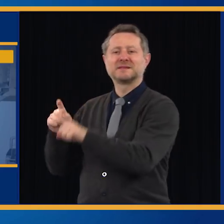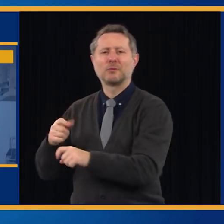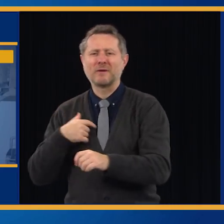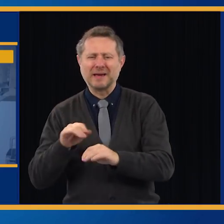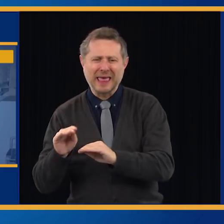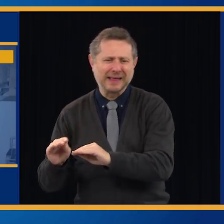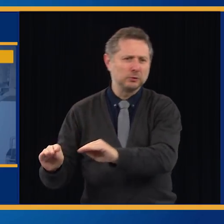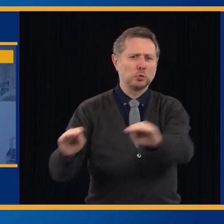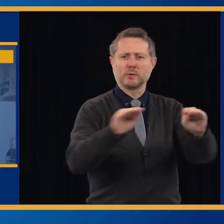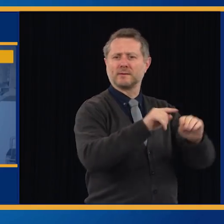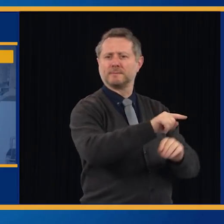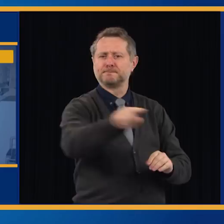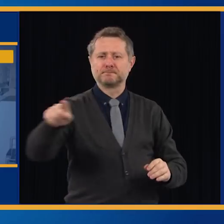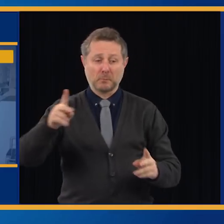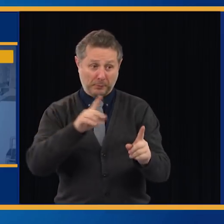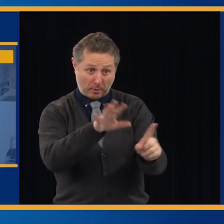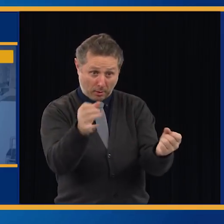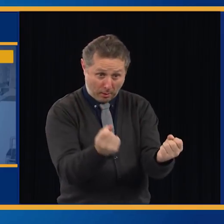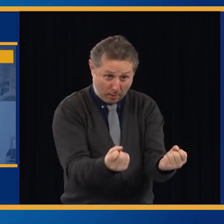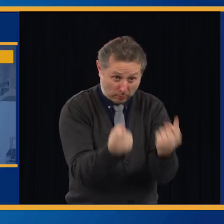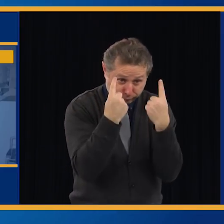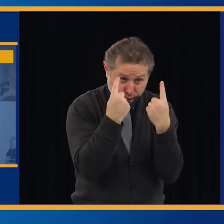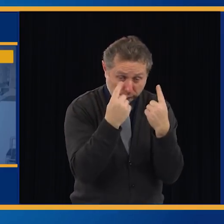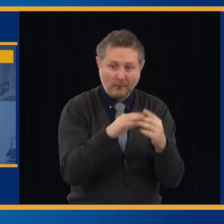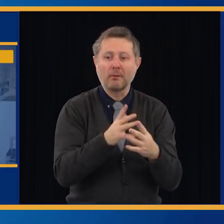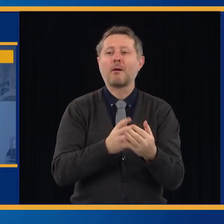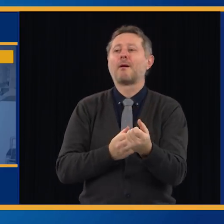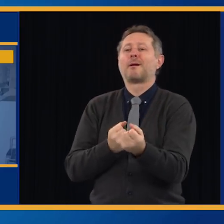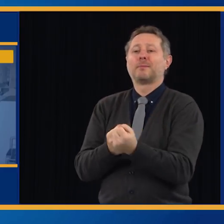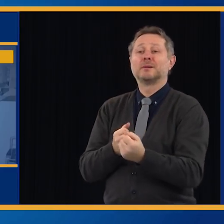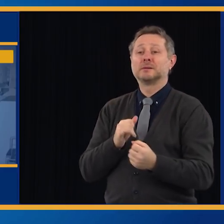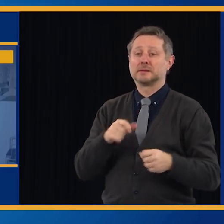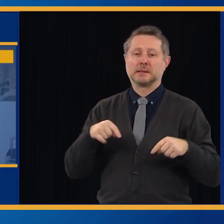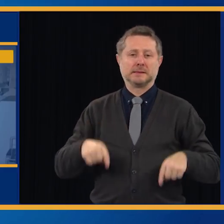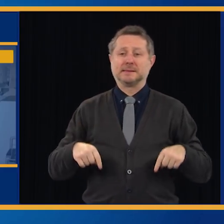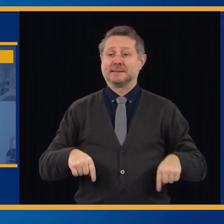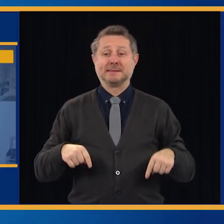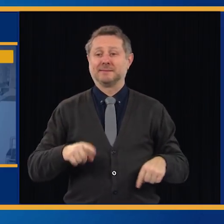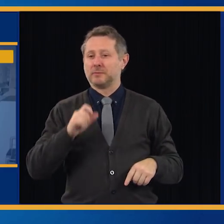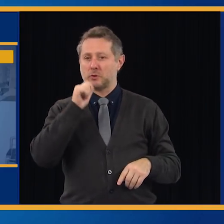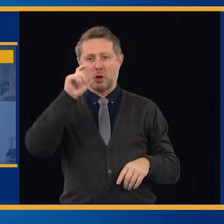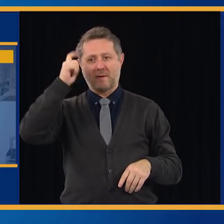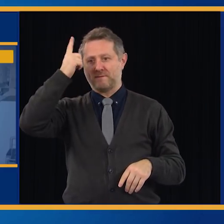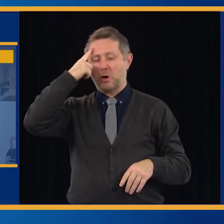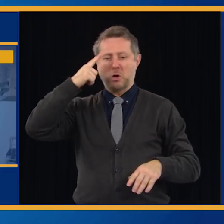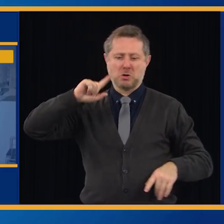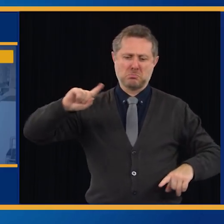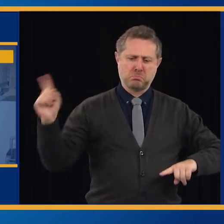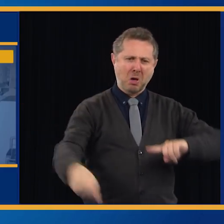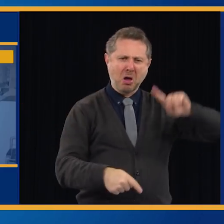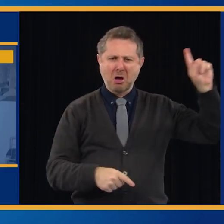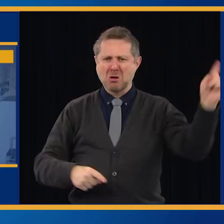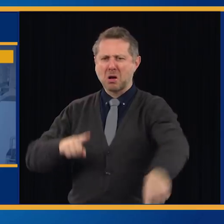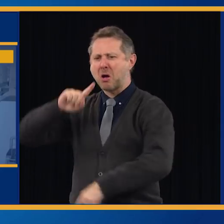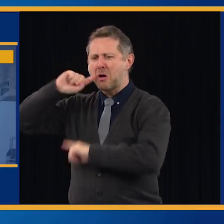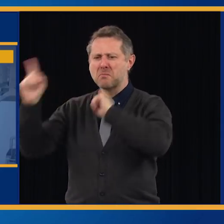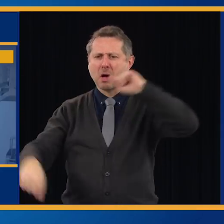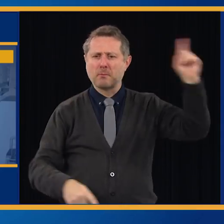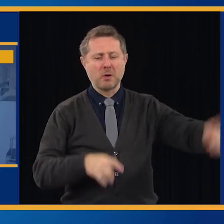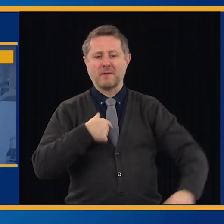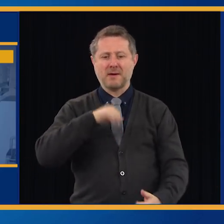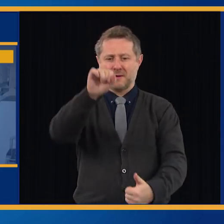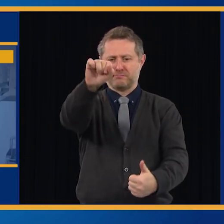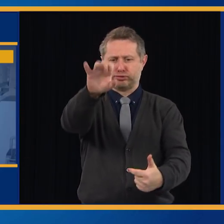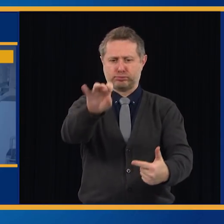it. This is not government orders. This is people get it, they know the facts, they know what they're supposed to do, and